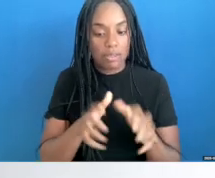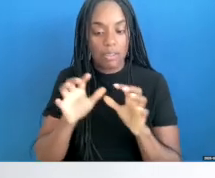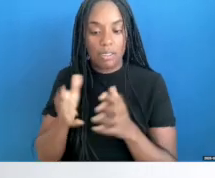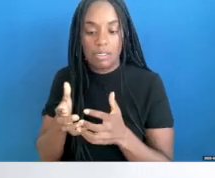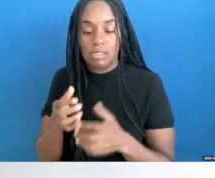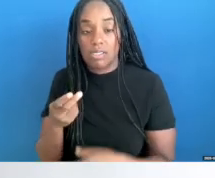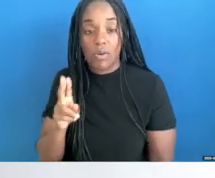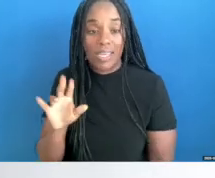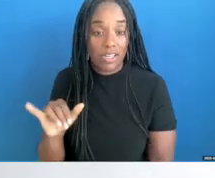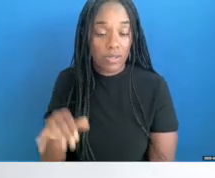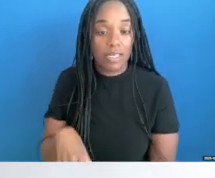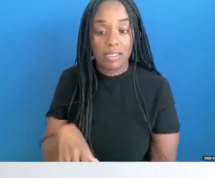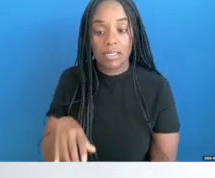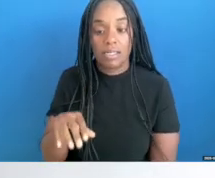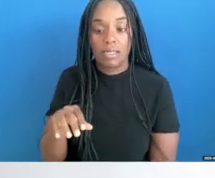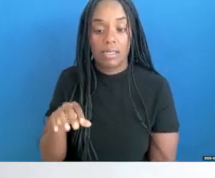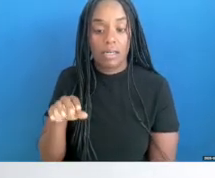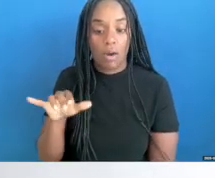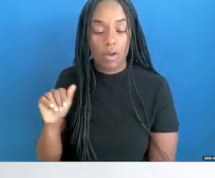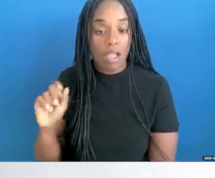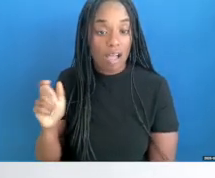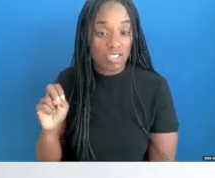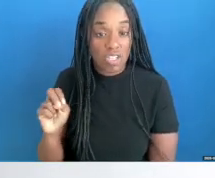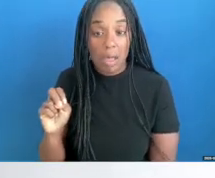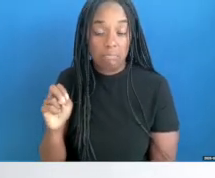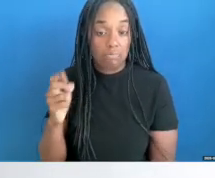to add something to that, or we can get back to you too.